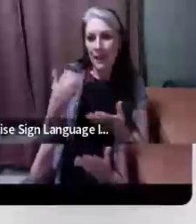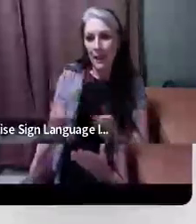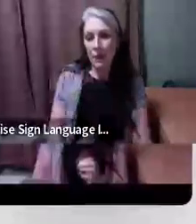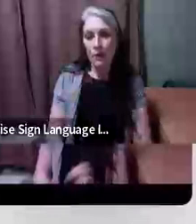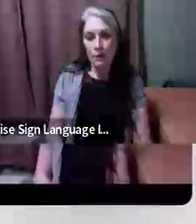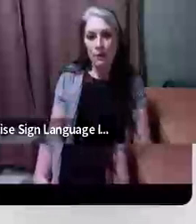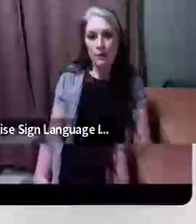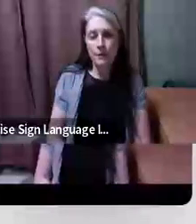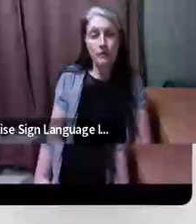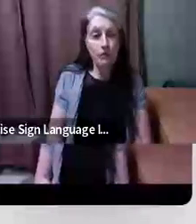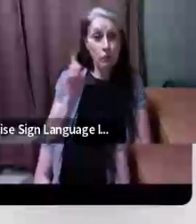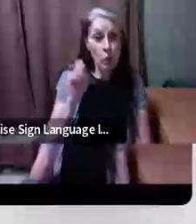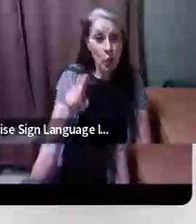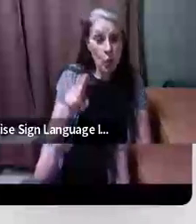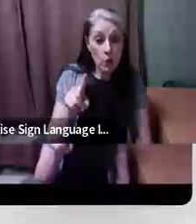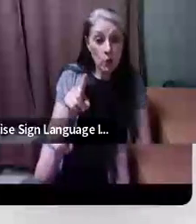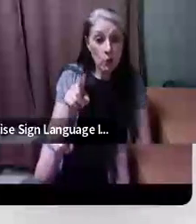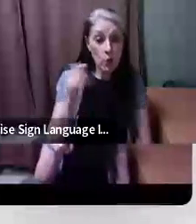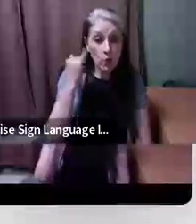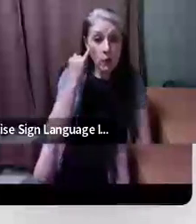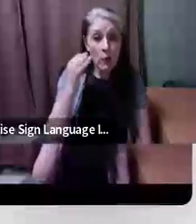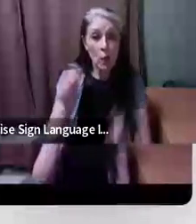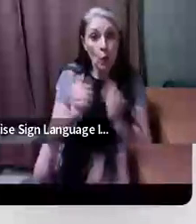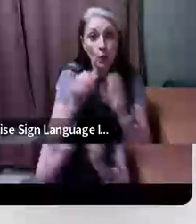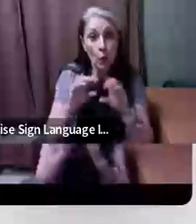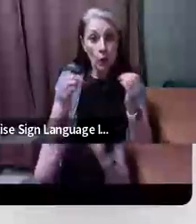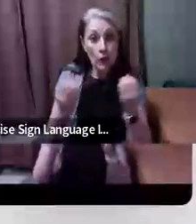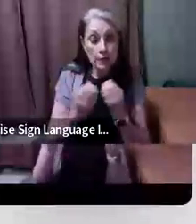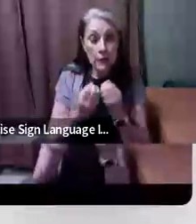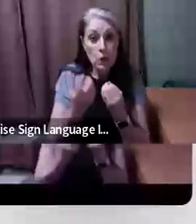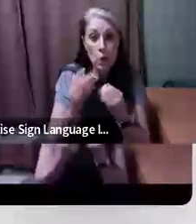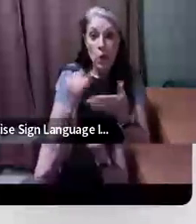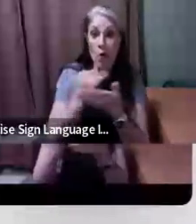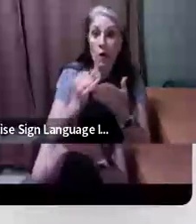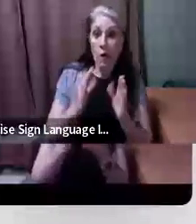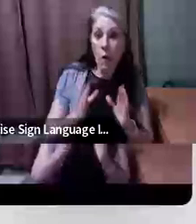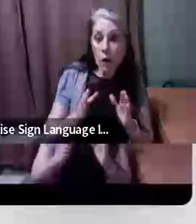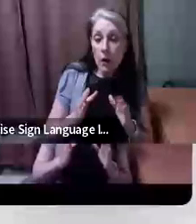Are you, yeah, and if you're with an organization or you're an artist.